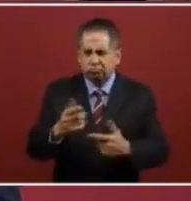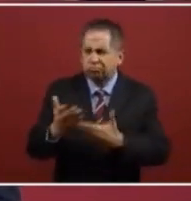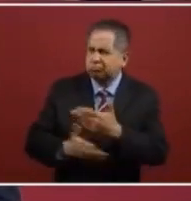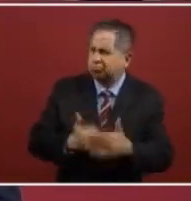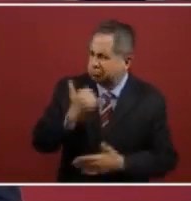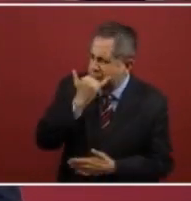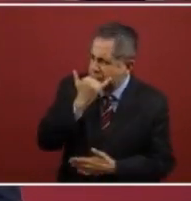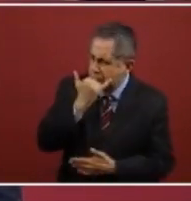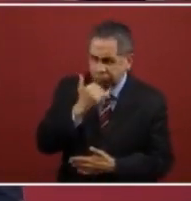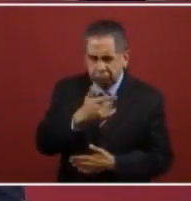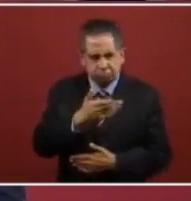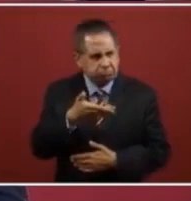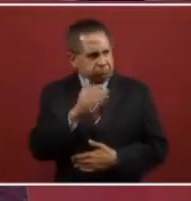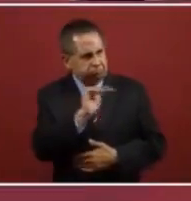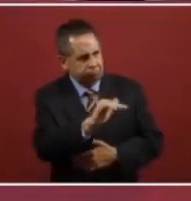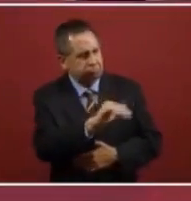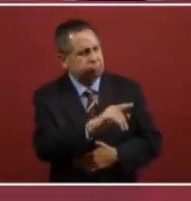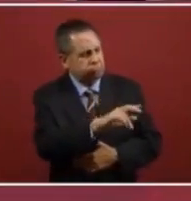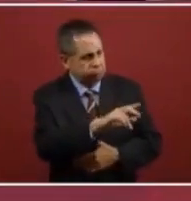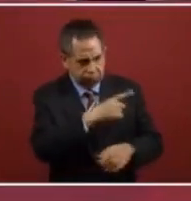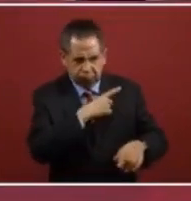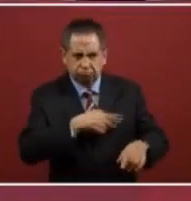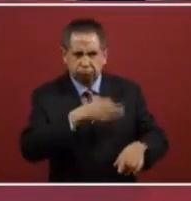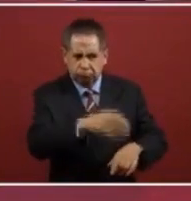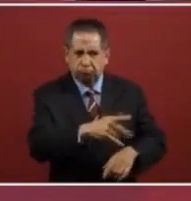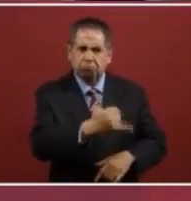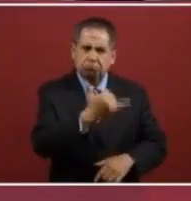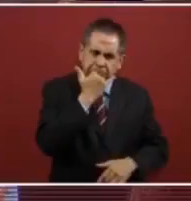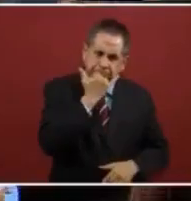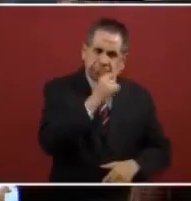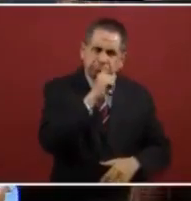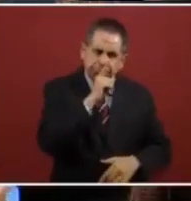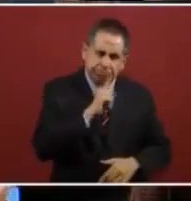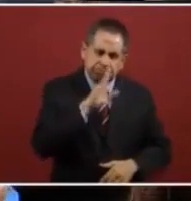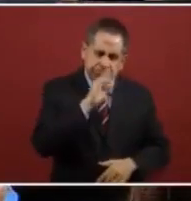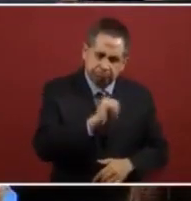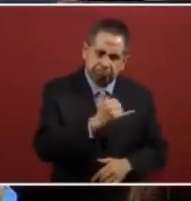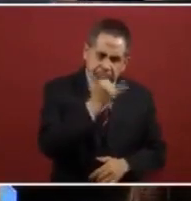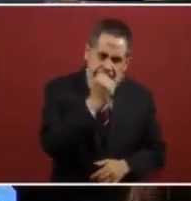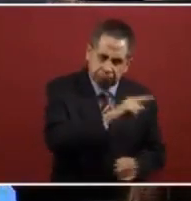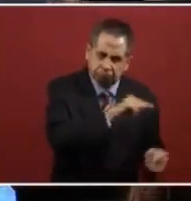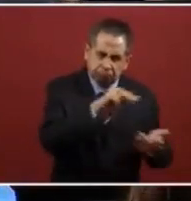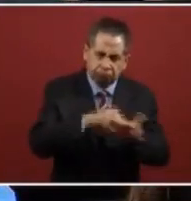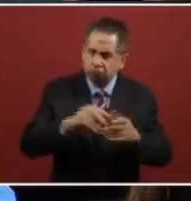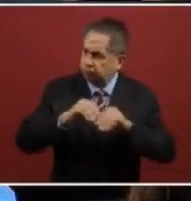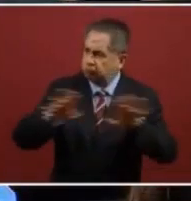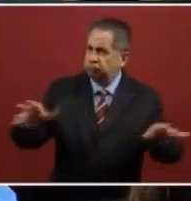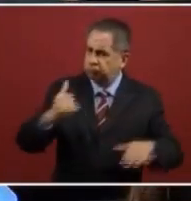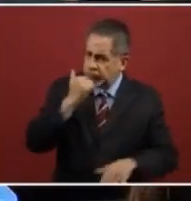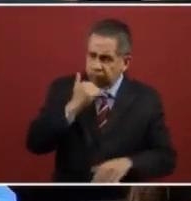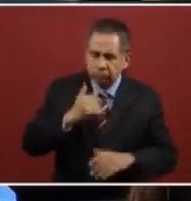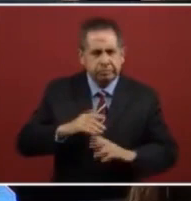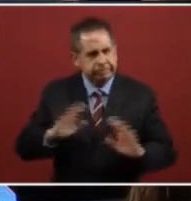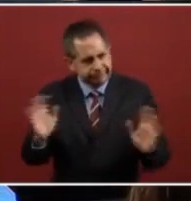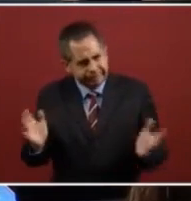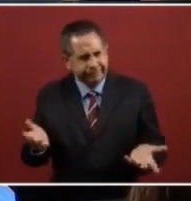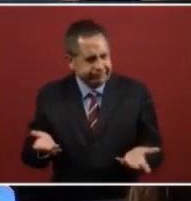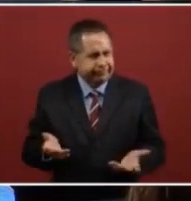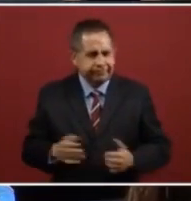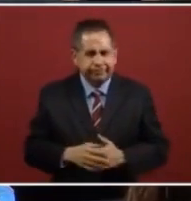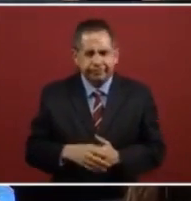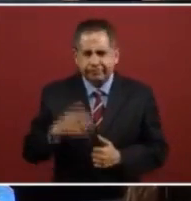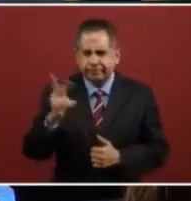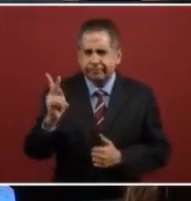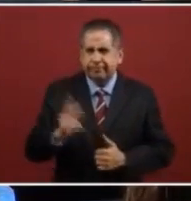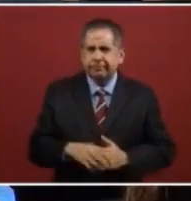All they have to do is say, Que you know, hey, reconozcan I'm sorry, you know, si we weren't hubo supposed to do error. it. If there was an error, Pero it's not that big a